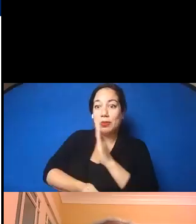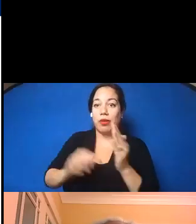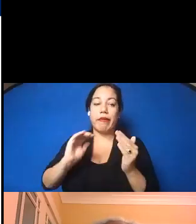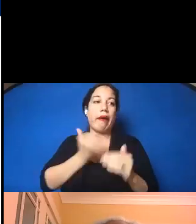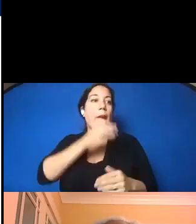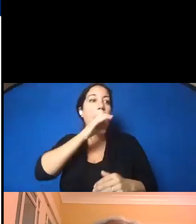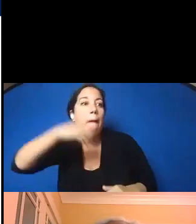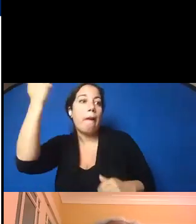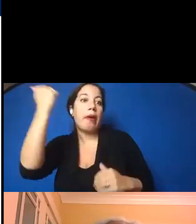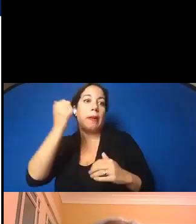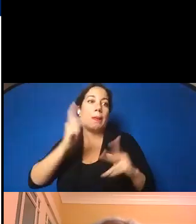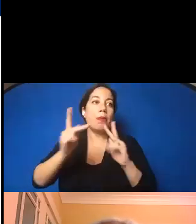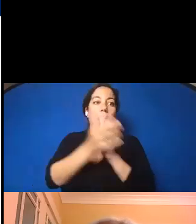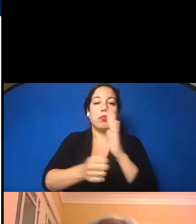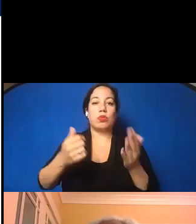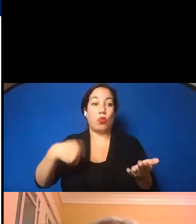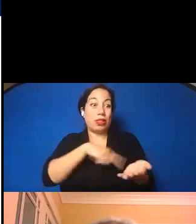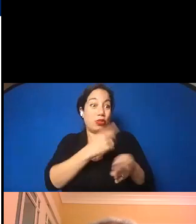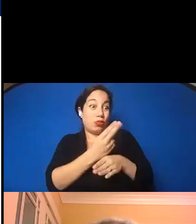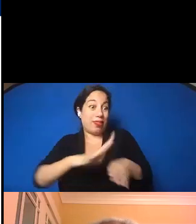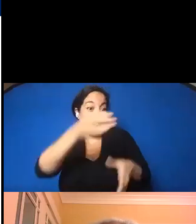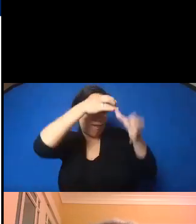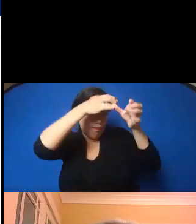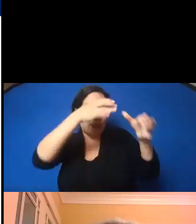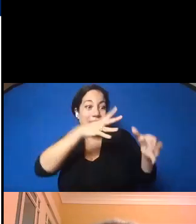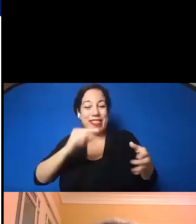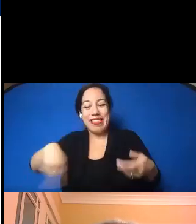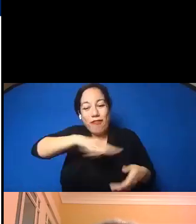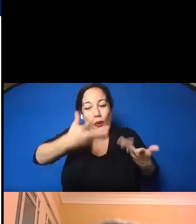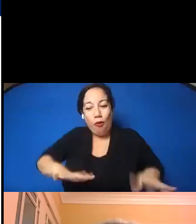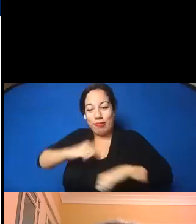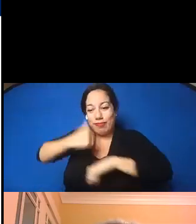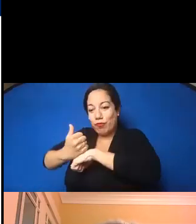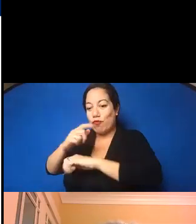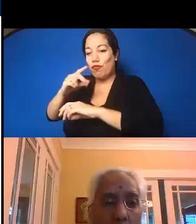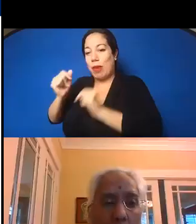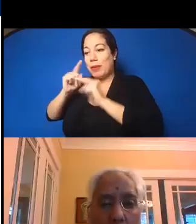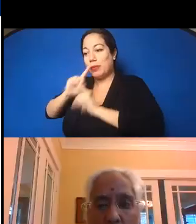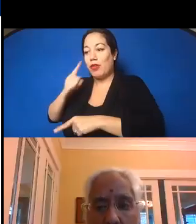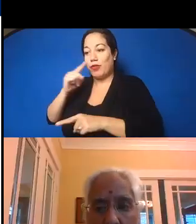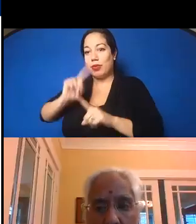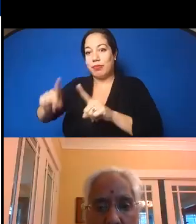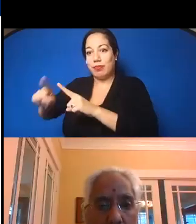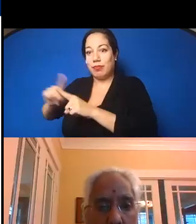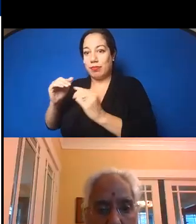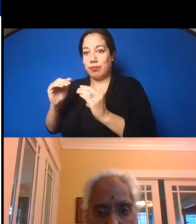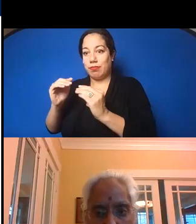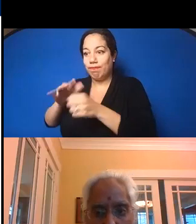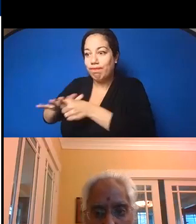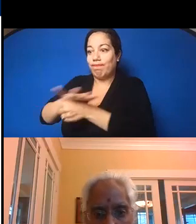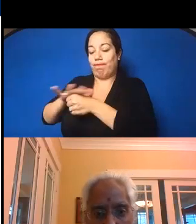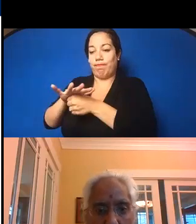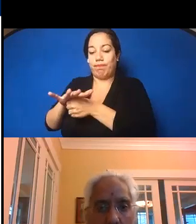to help that. And they have already established rapid response birth units. So we've put together this